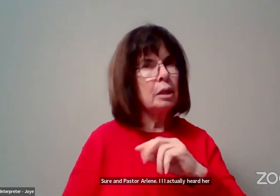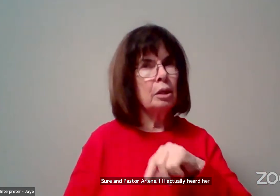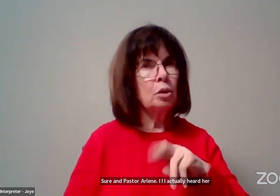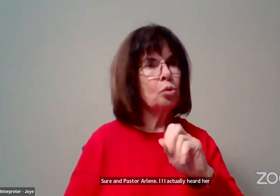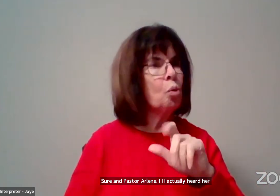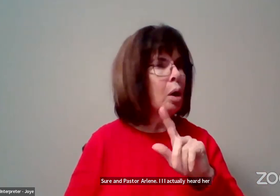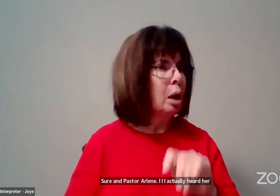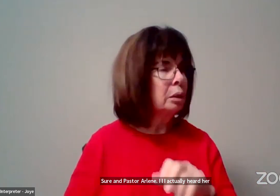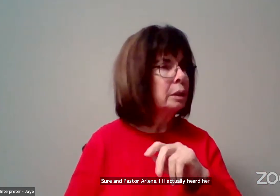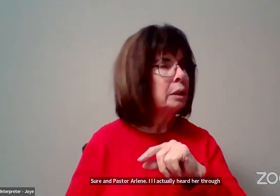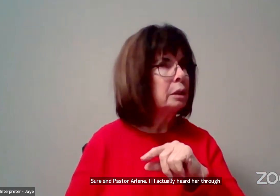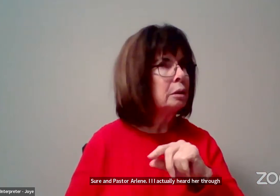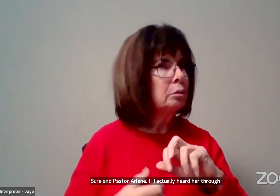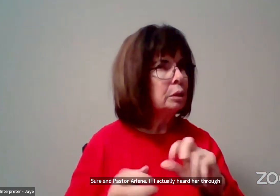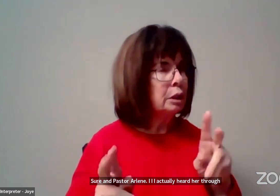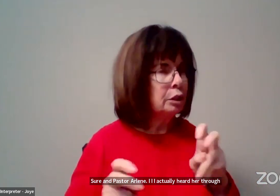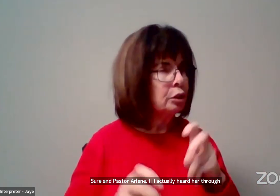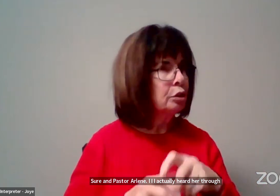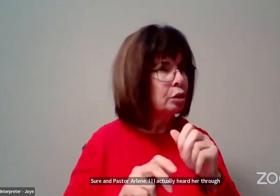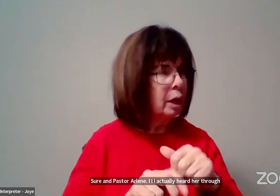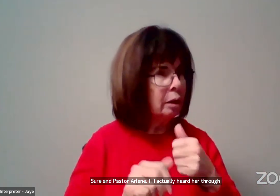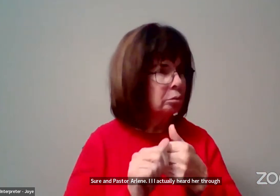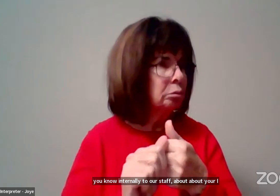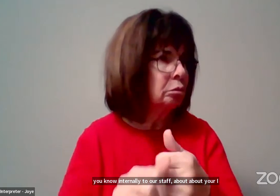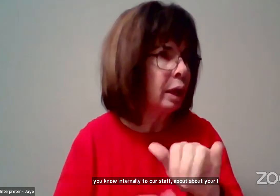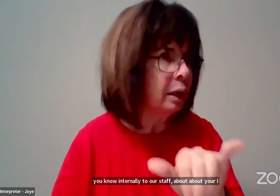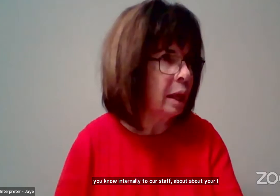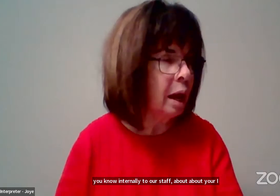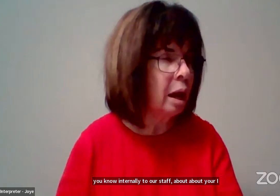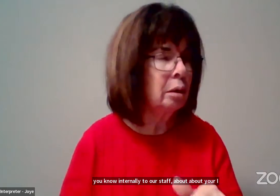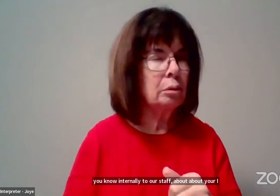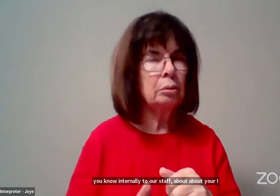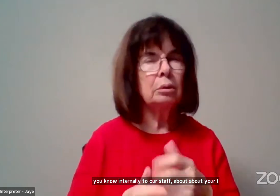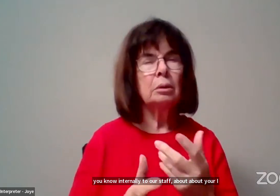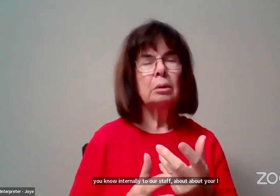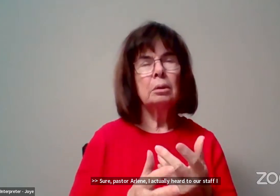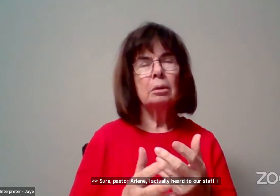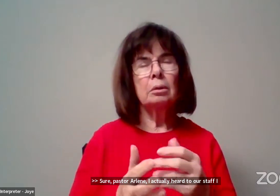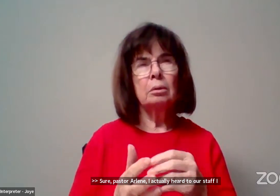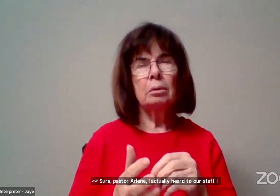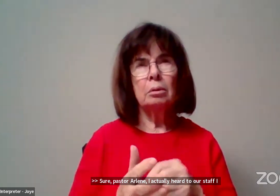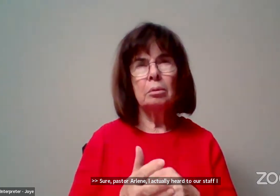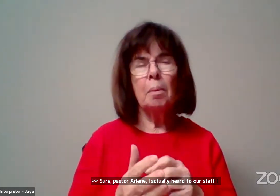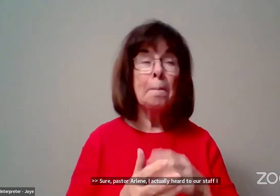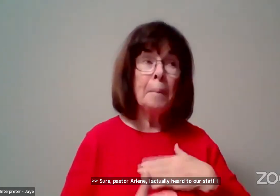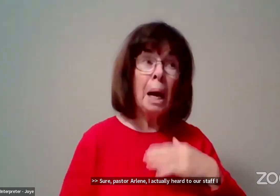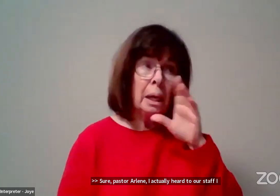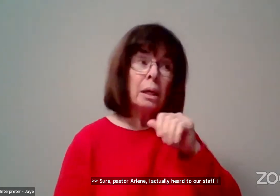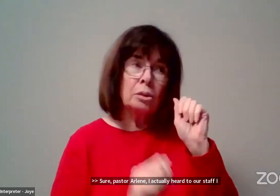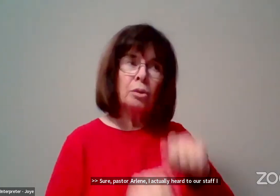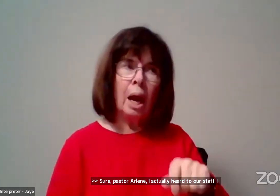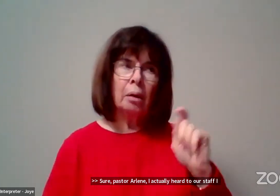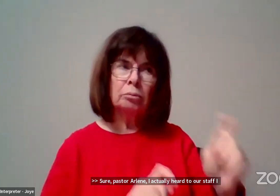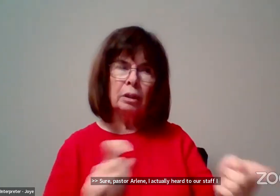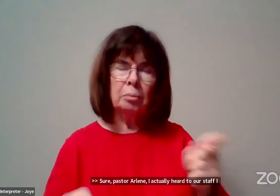are. So my guess is that it's probably something that you can give away. I don't know if somebody